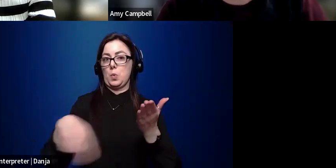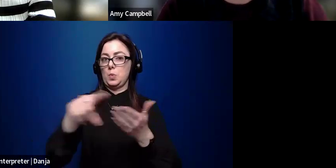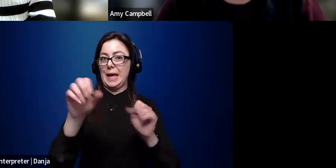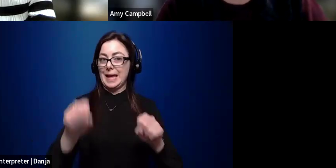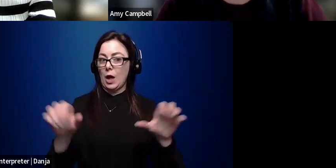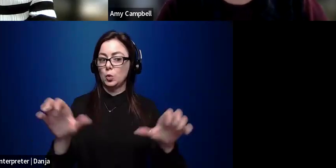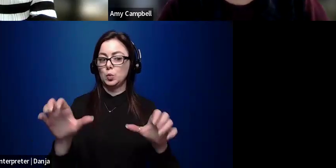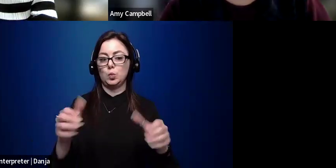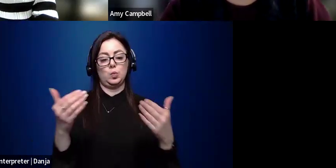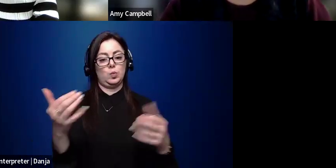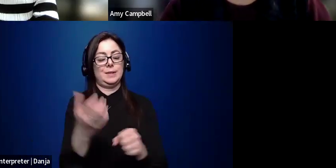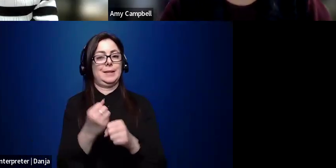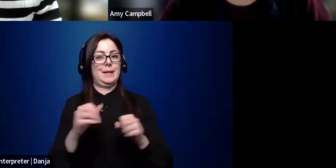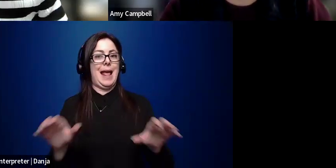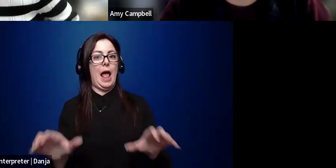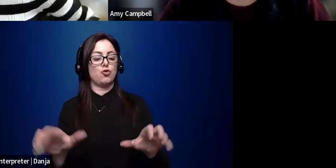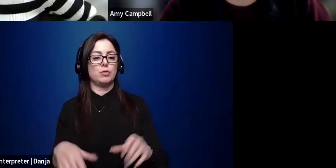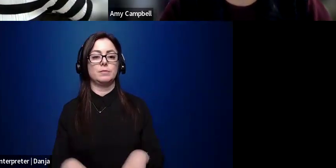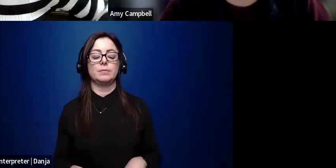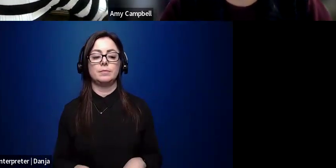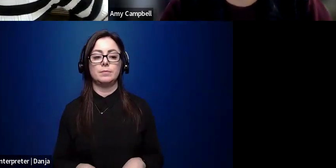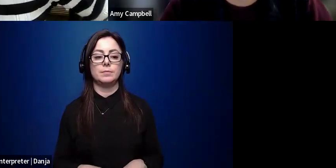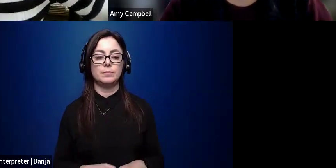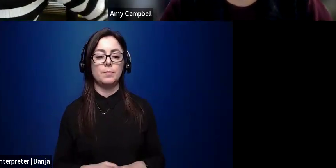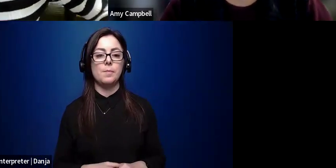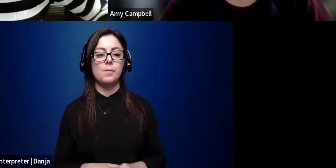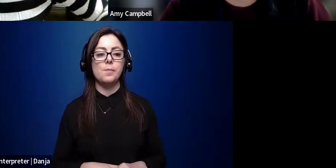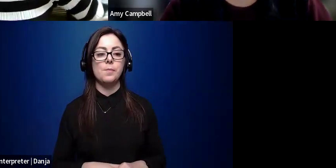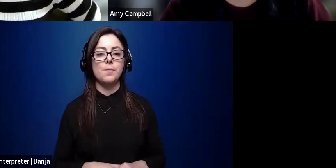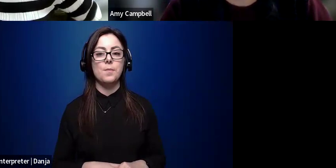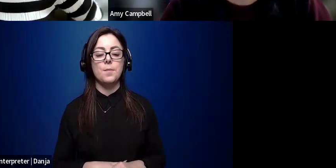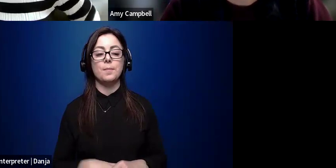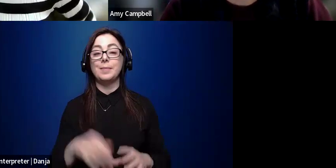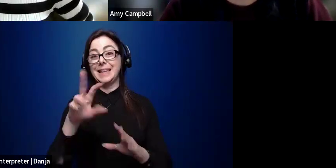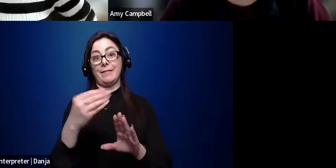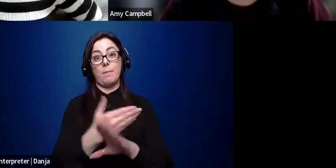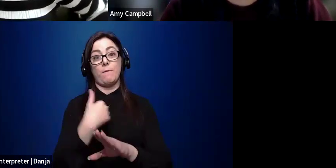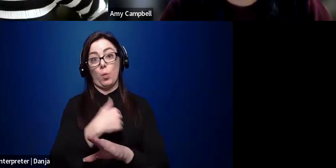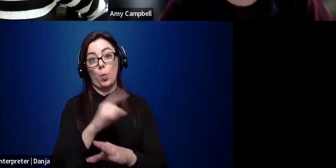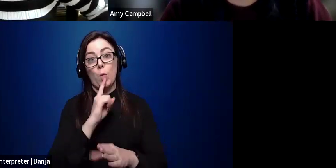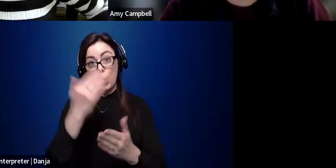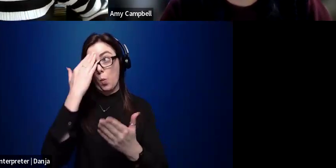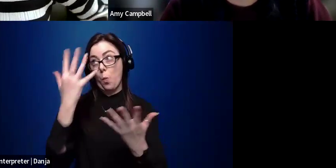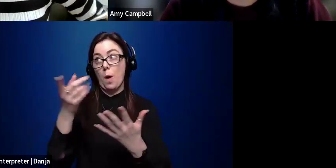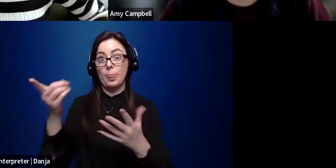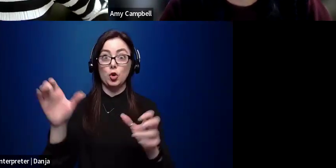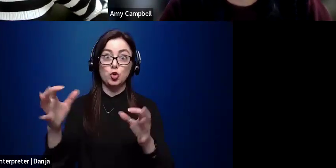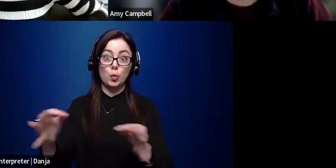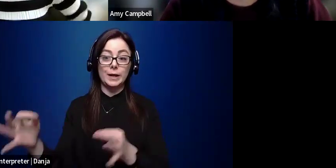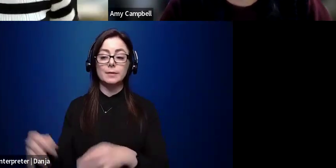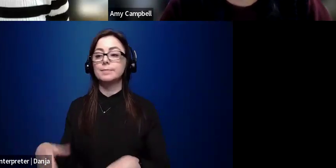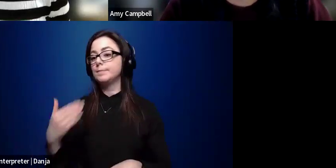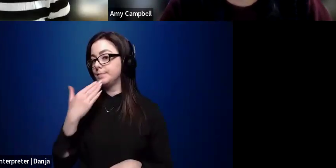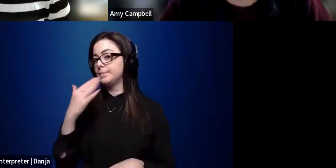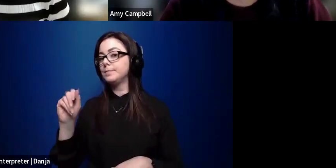action on these things, even before we know what they're doing. Thanks, Amy, and great job covering all